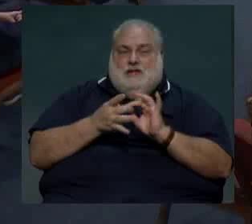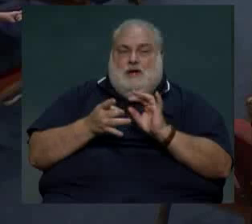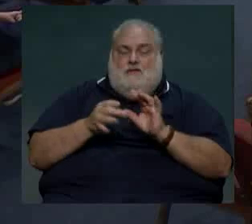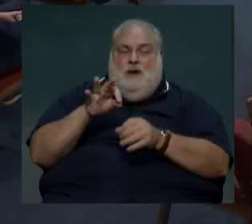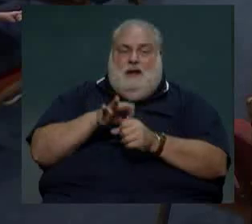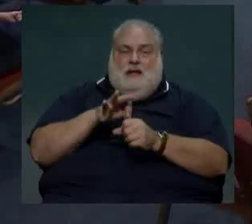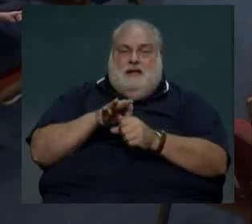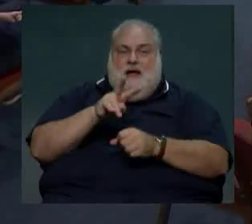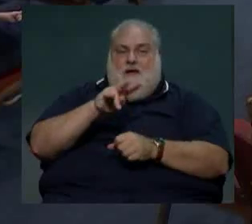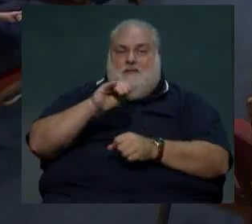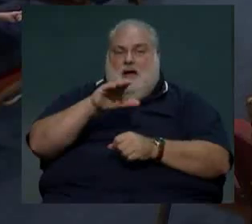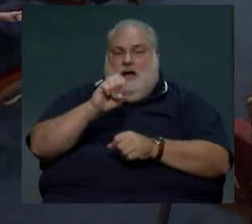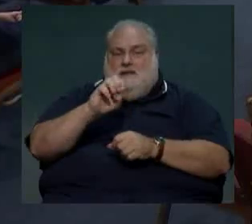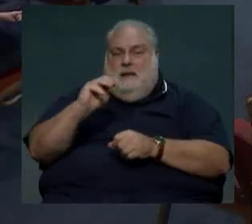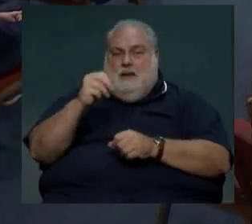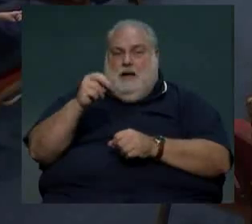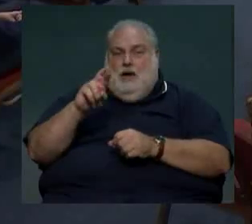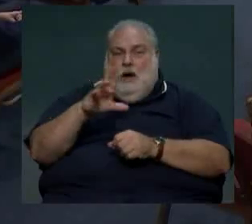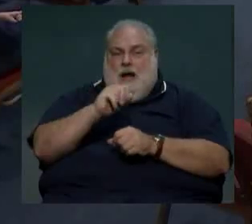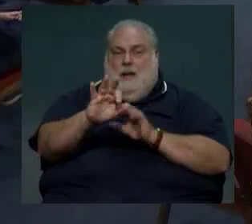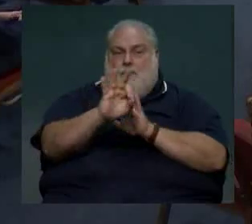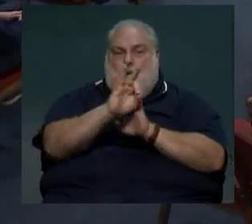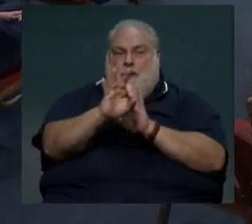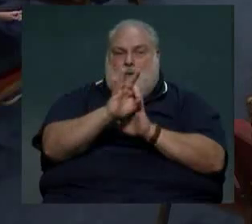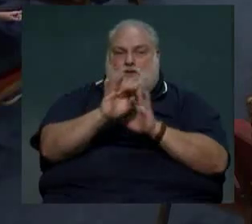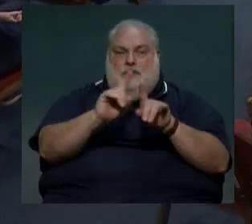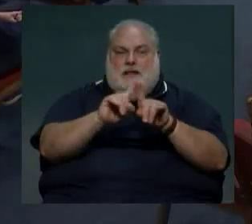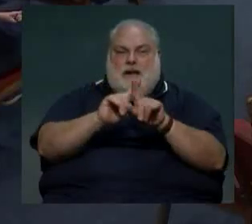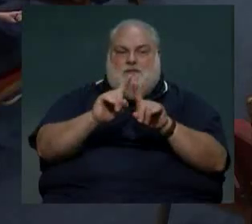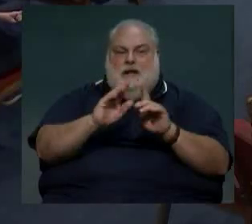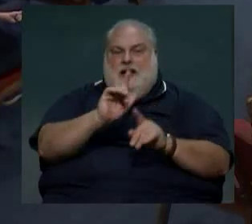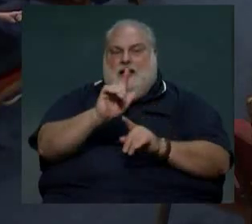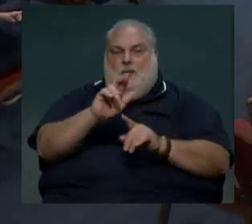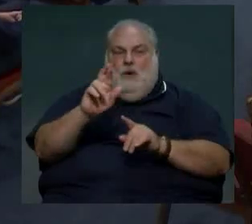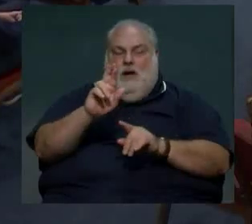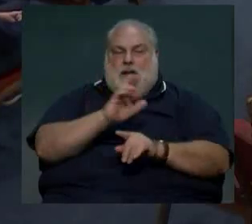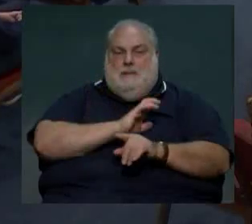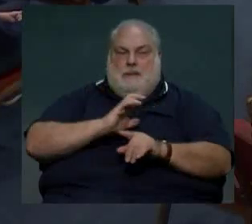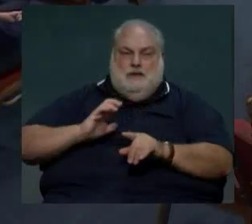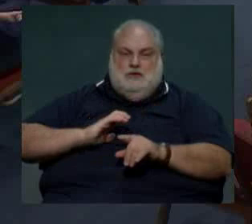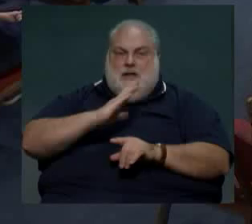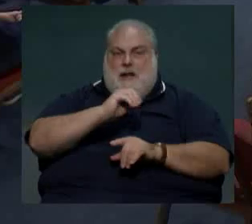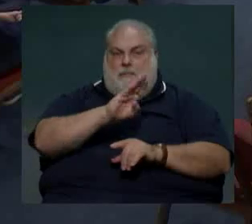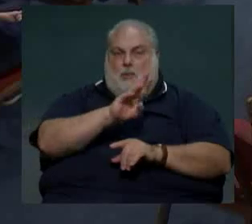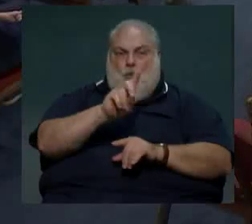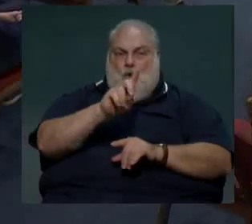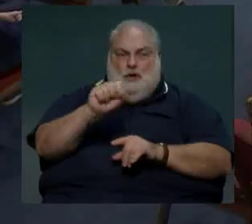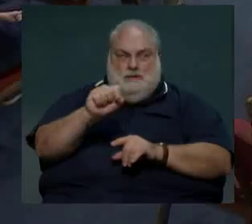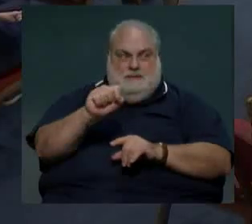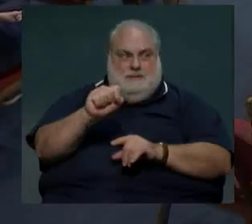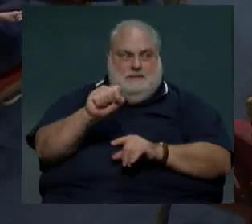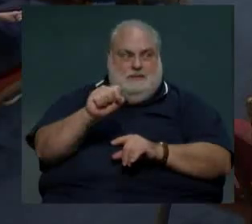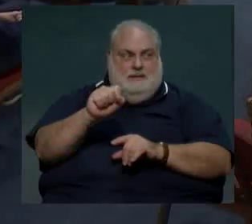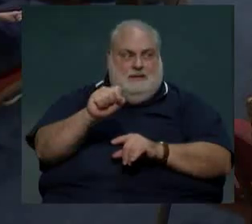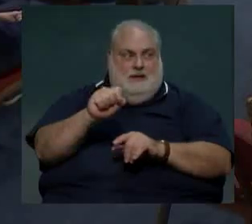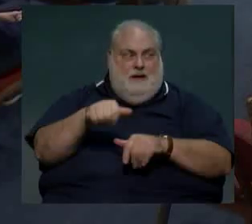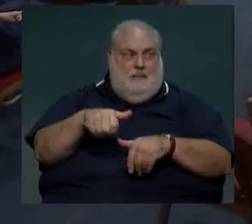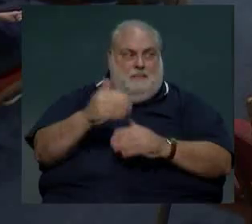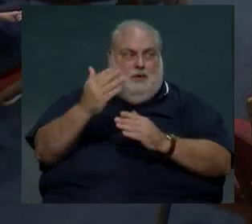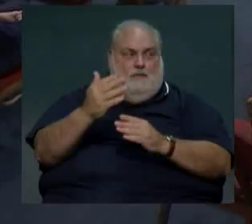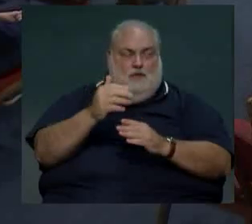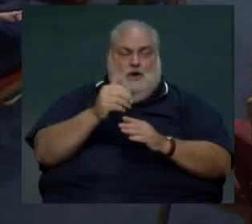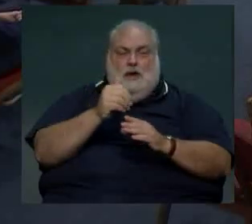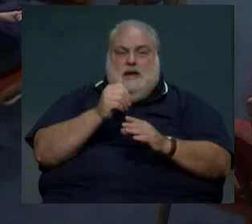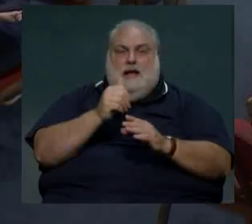vice mayor and the appointments of board of directors, liaisons to the various City of Little Rock boards and commission. Then we go into executive session.